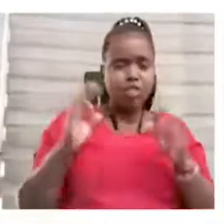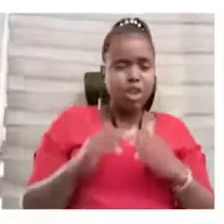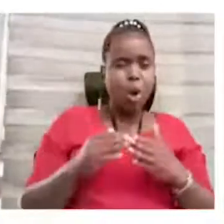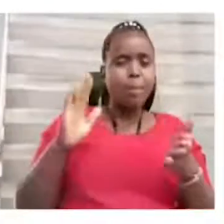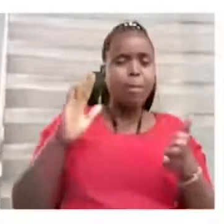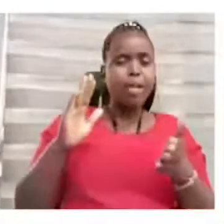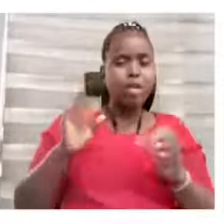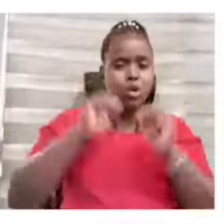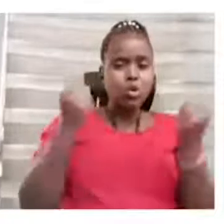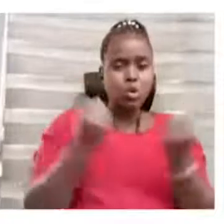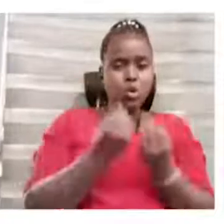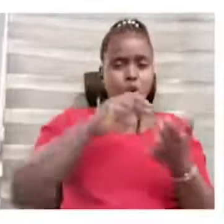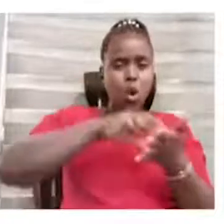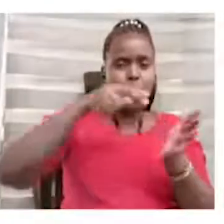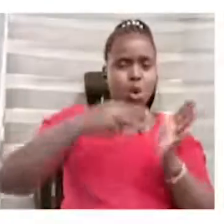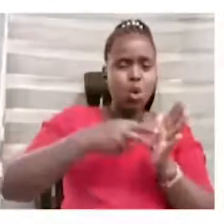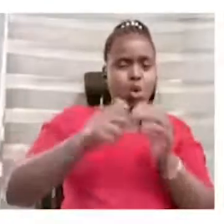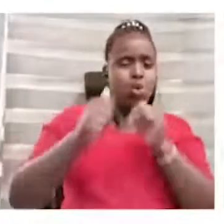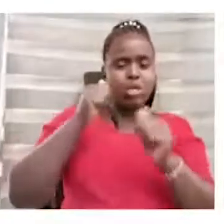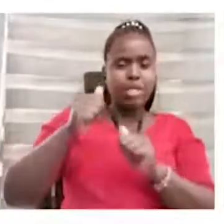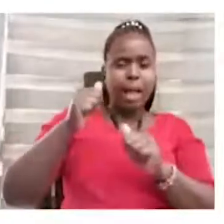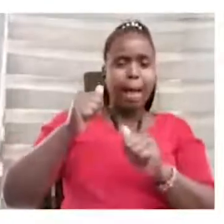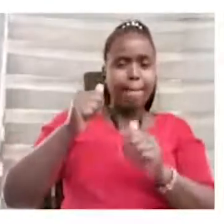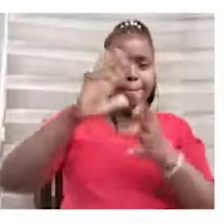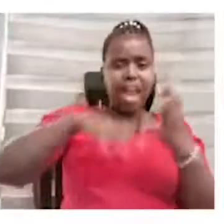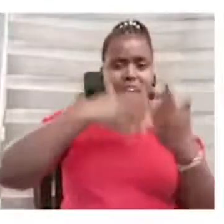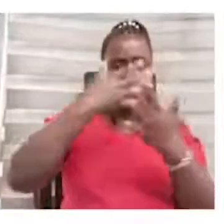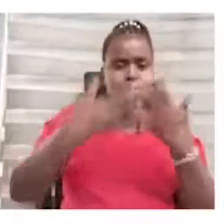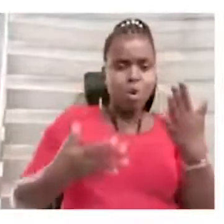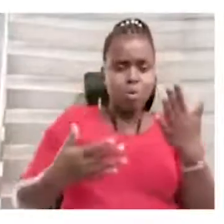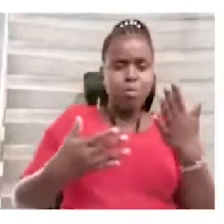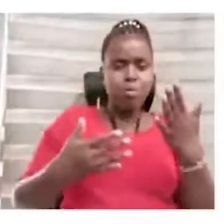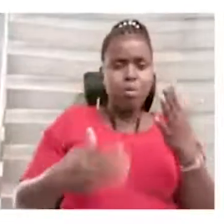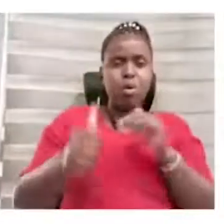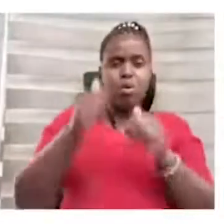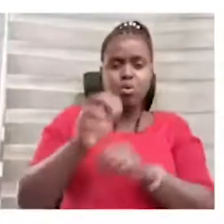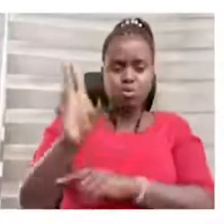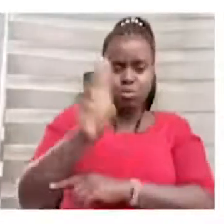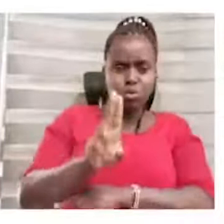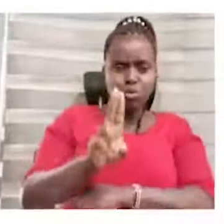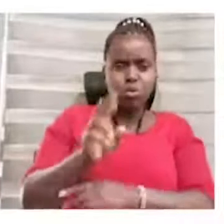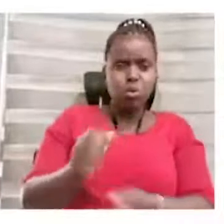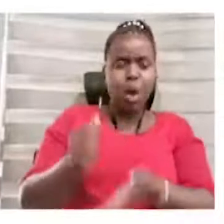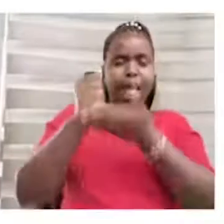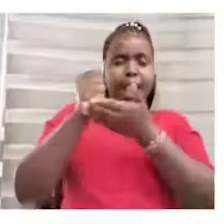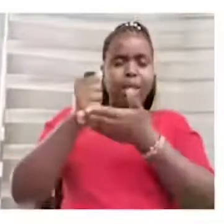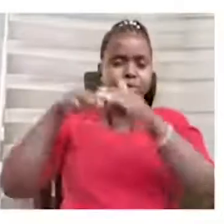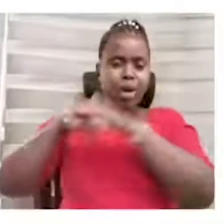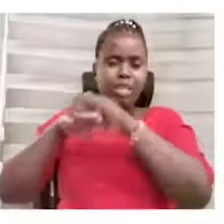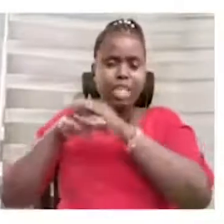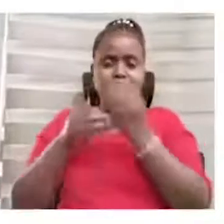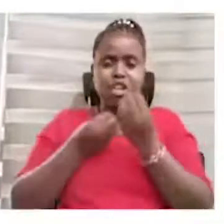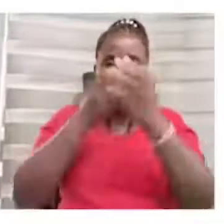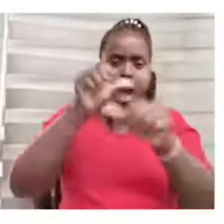is a zero-rated platform that enables low-end customers to access information about education,